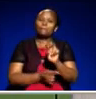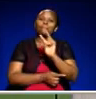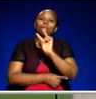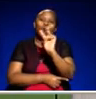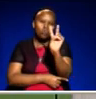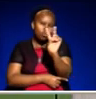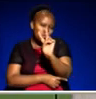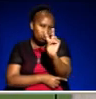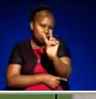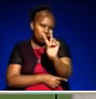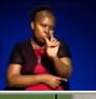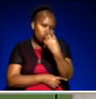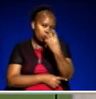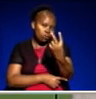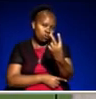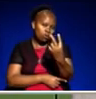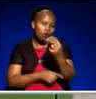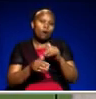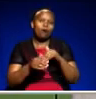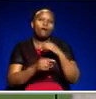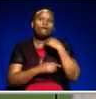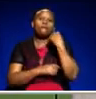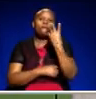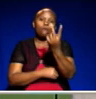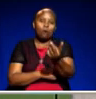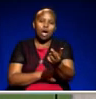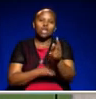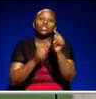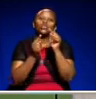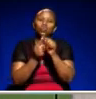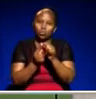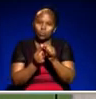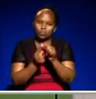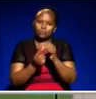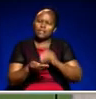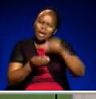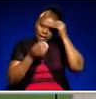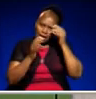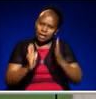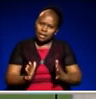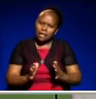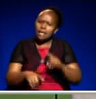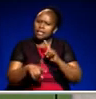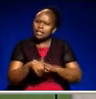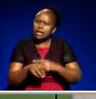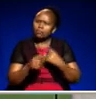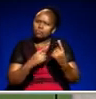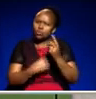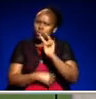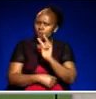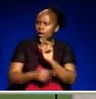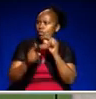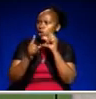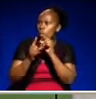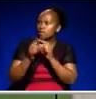that? Look forward to. Lana, when you look at these